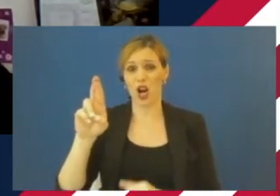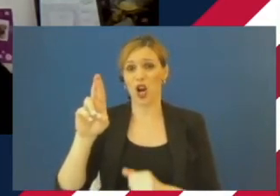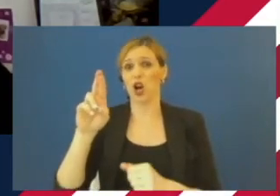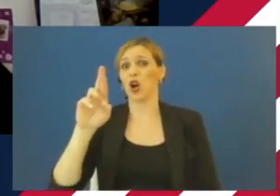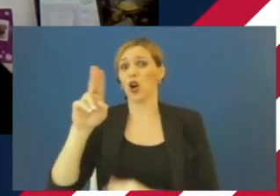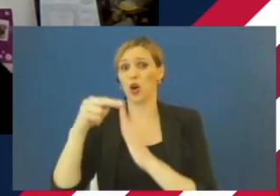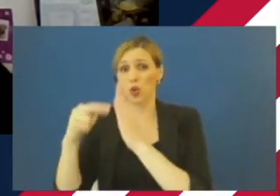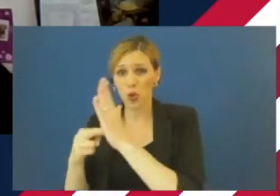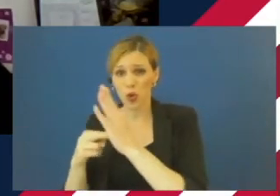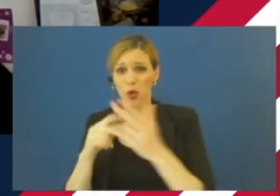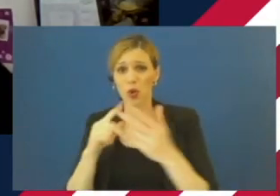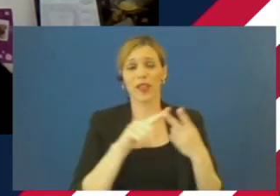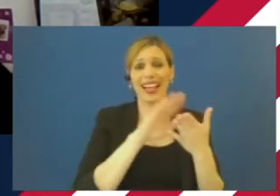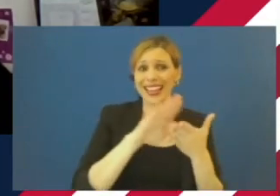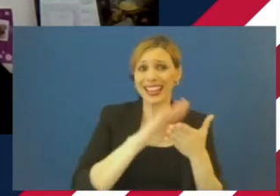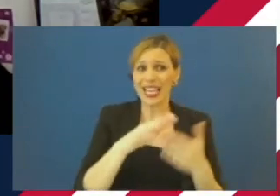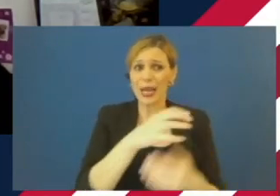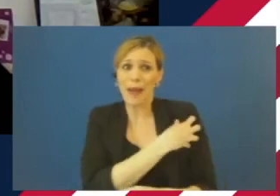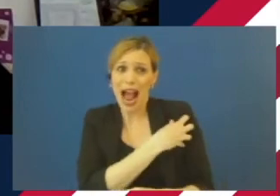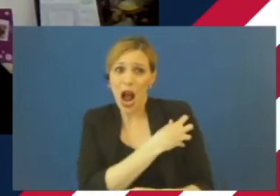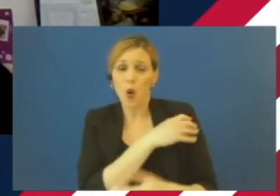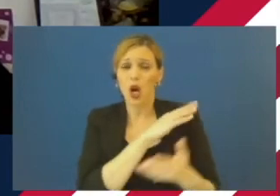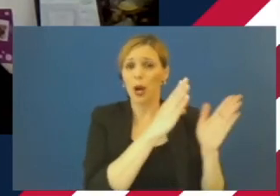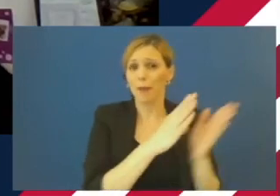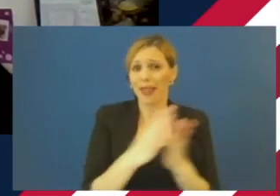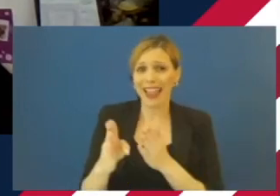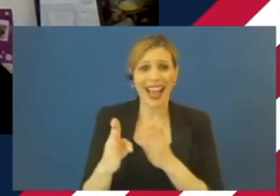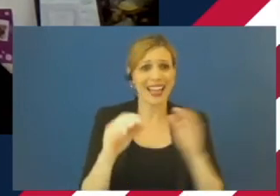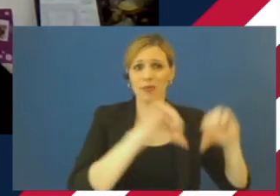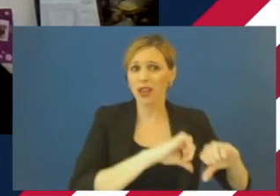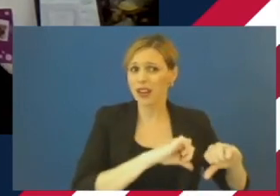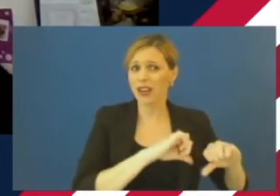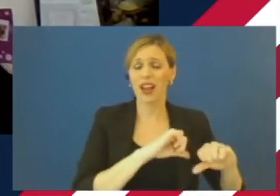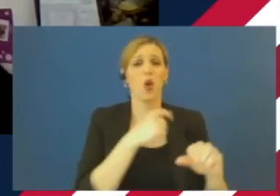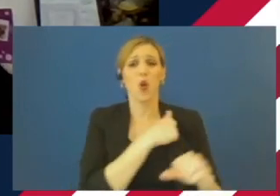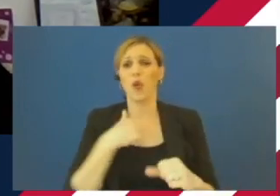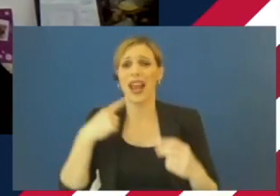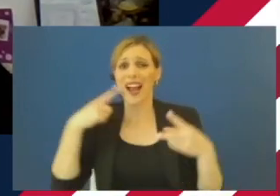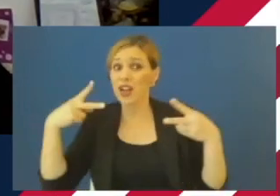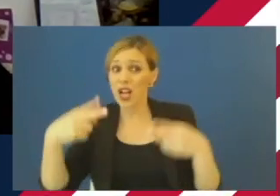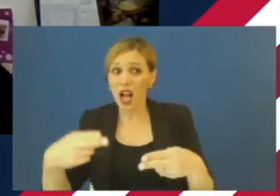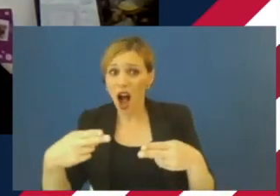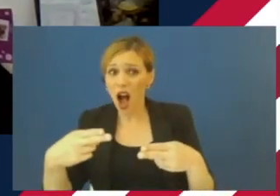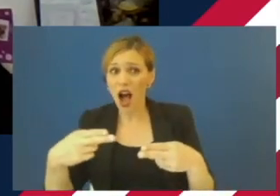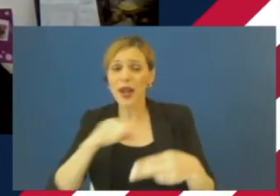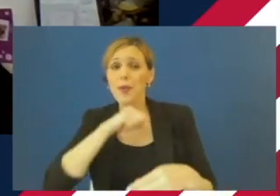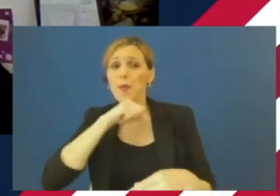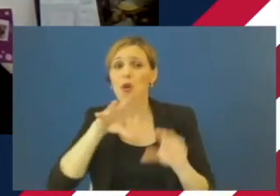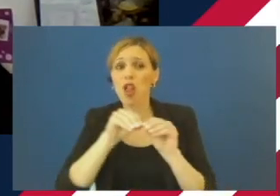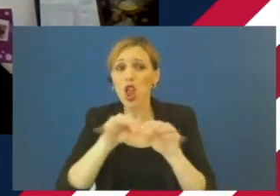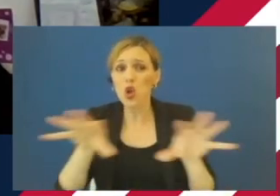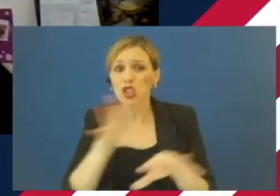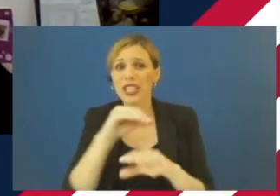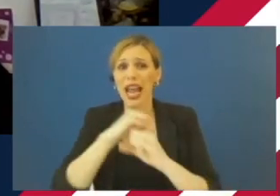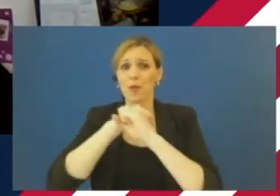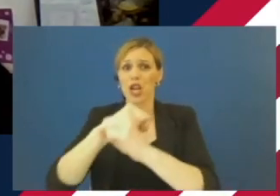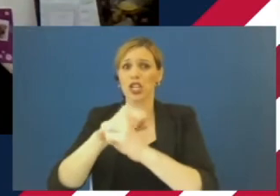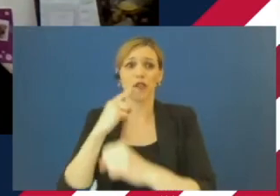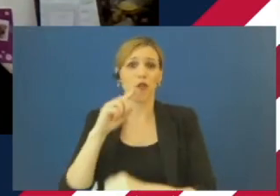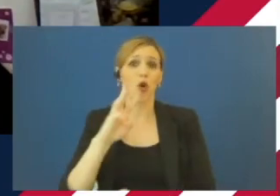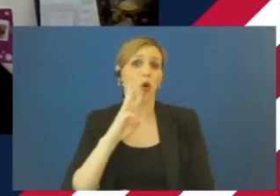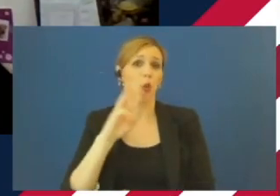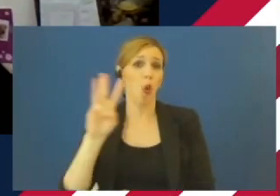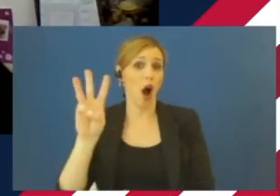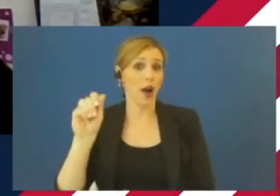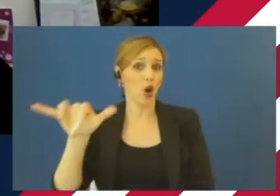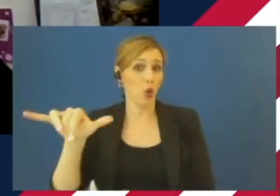lifted controls on toxic air pollutions on communities, and cut pollution protections for waterways that were previously regulated under the Clean